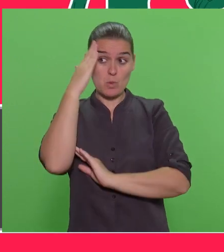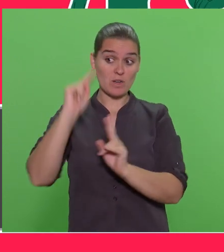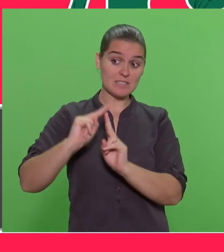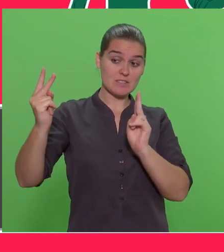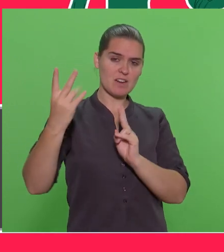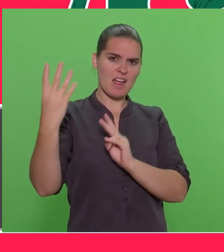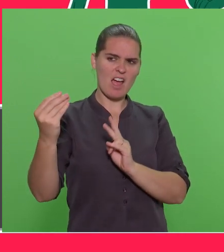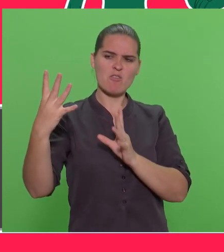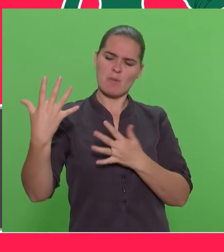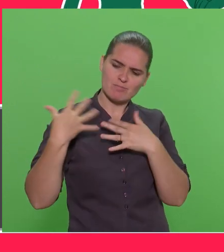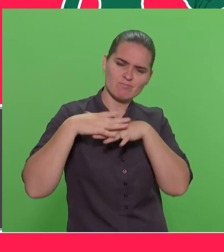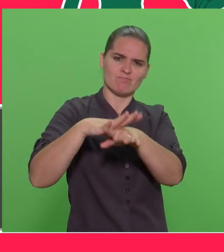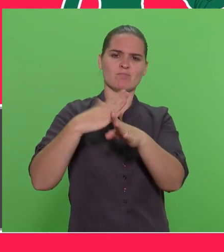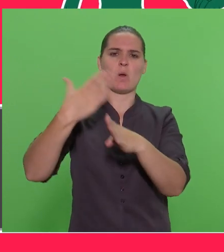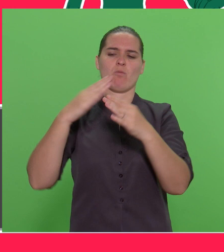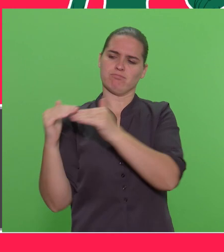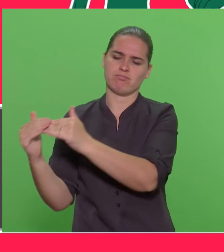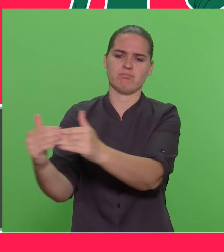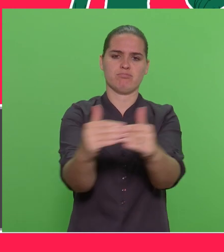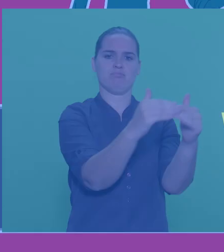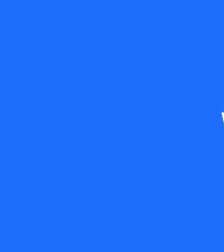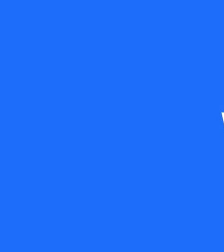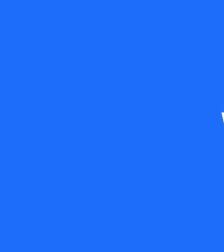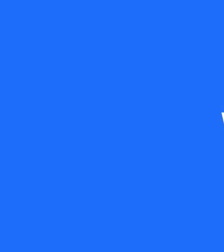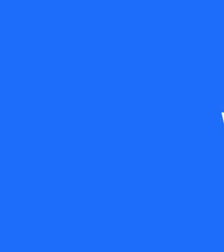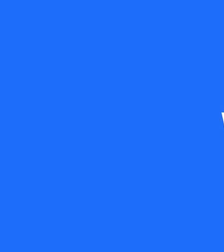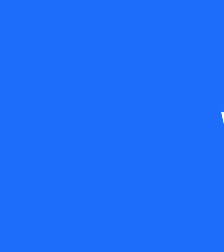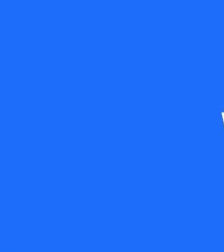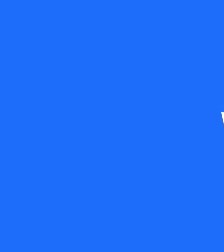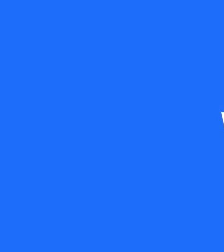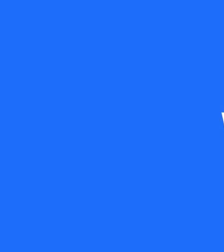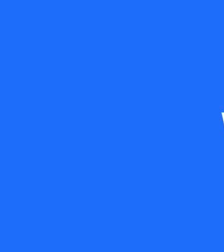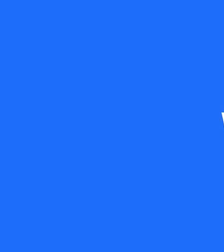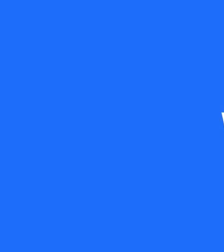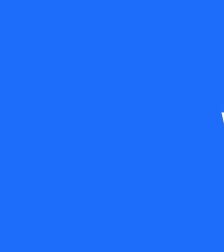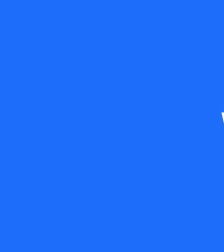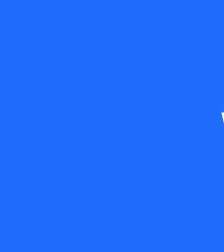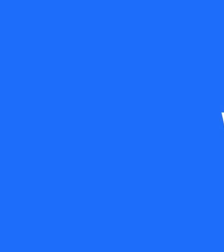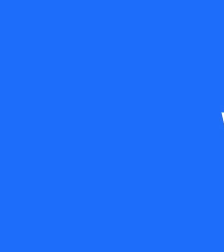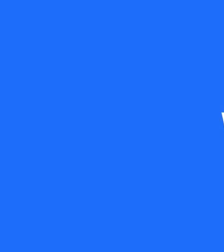us can we ever hope to create a more equal and just society for all.